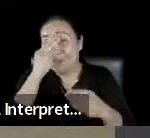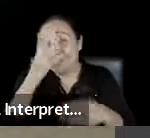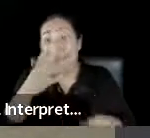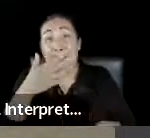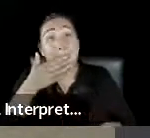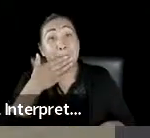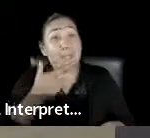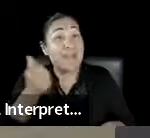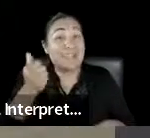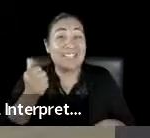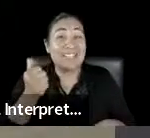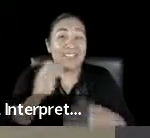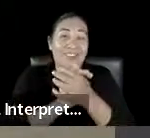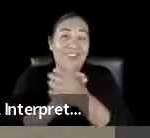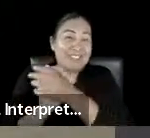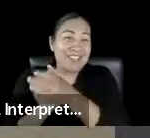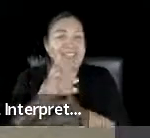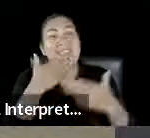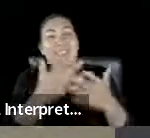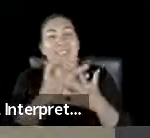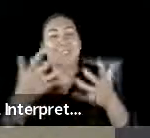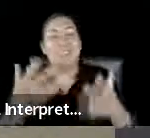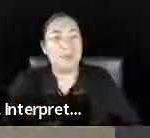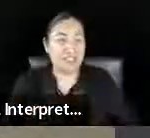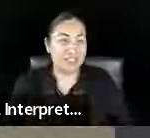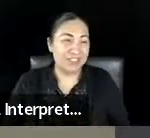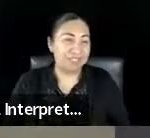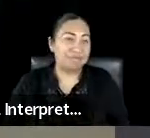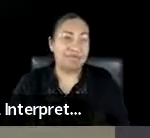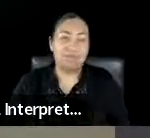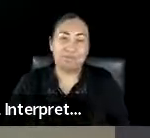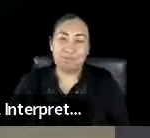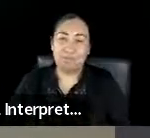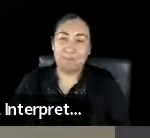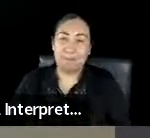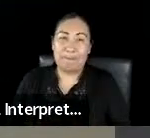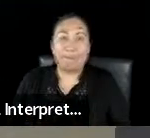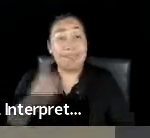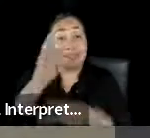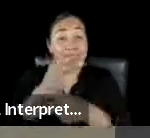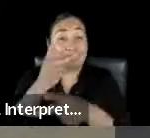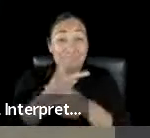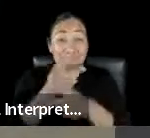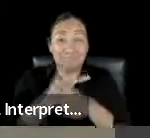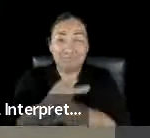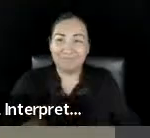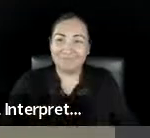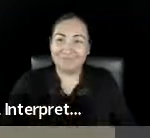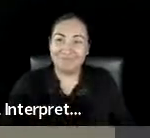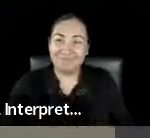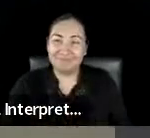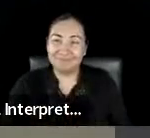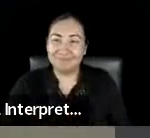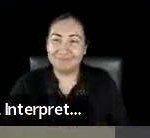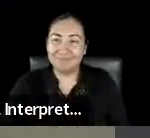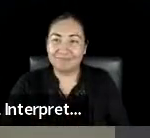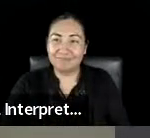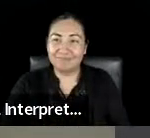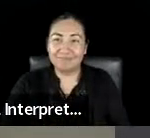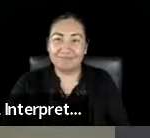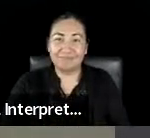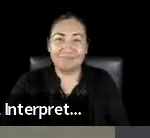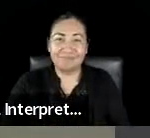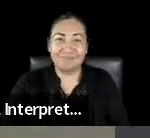congratulations. Thank you so much. All right, take good care and congratulations